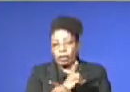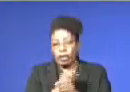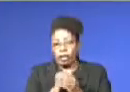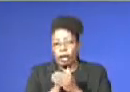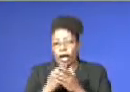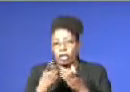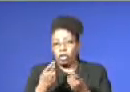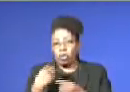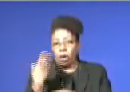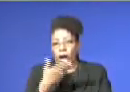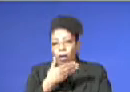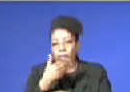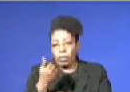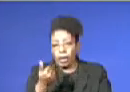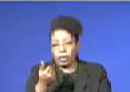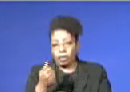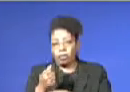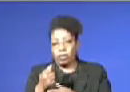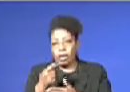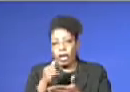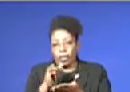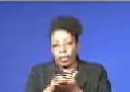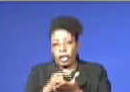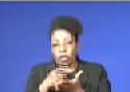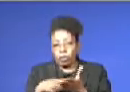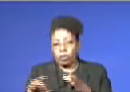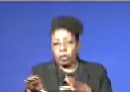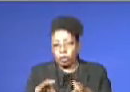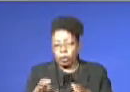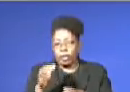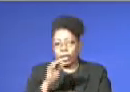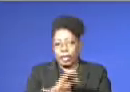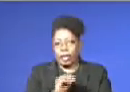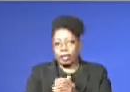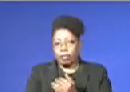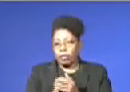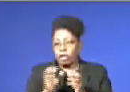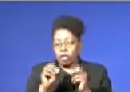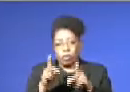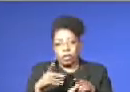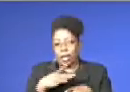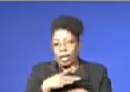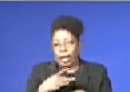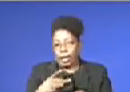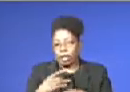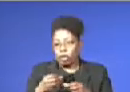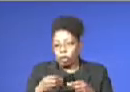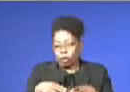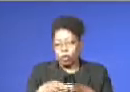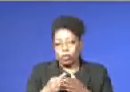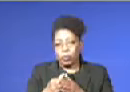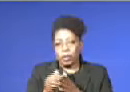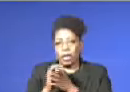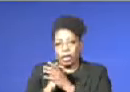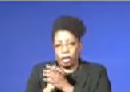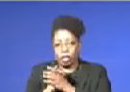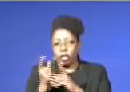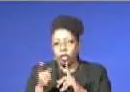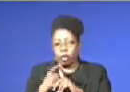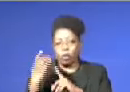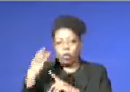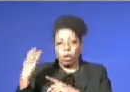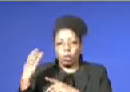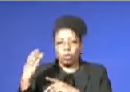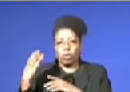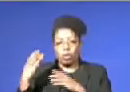out, do our best job on them, and we did that tonight. I mean, nobody likes to lose, but I give credit to C.I. Gibson, Coach Johnson. They have a fine program. They